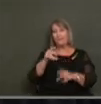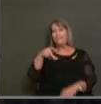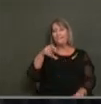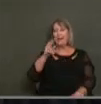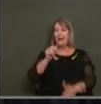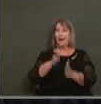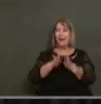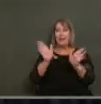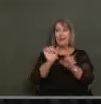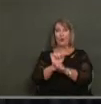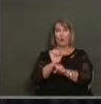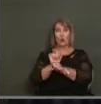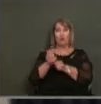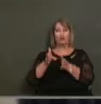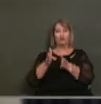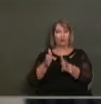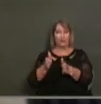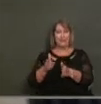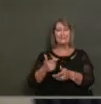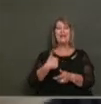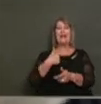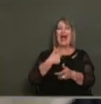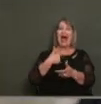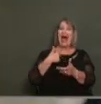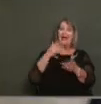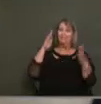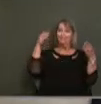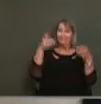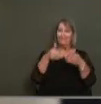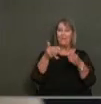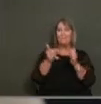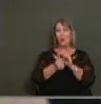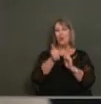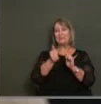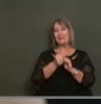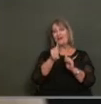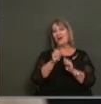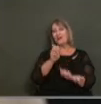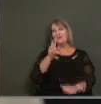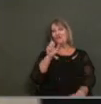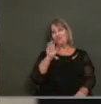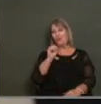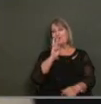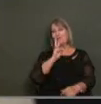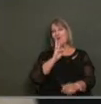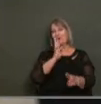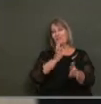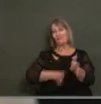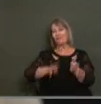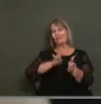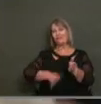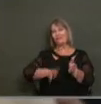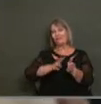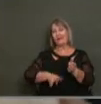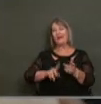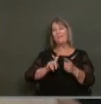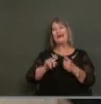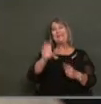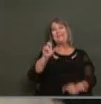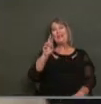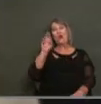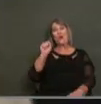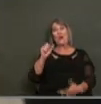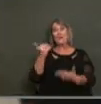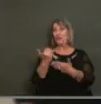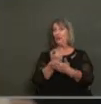thank you, Bianca, for asking that specific question. The CRS, Community Rating System, this is a brand new thing to San